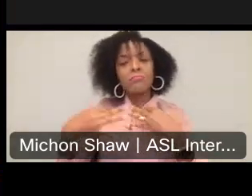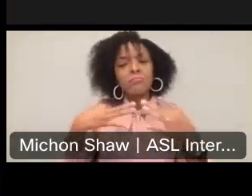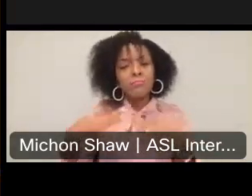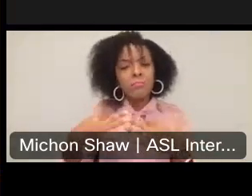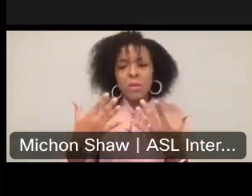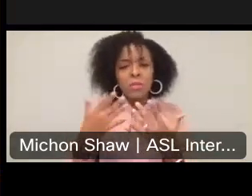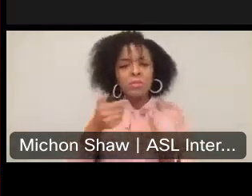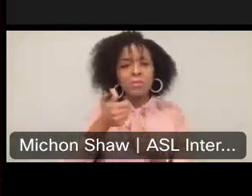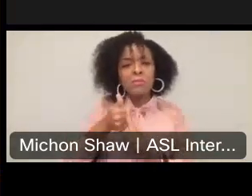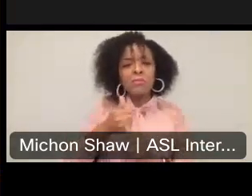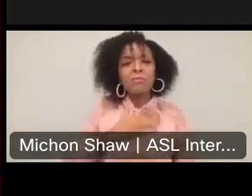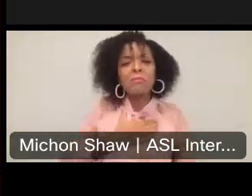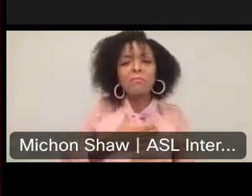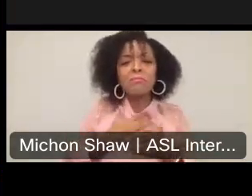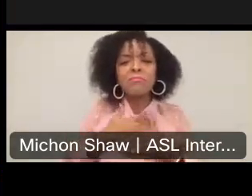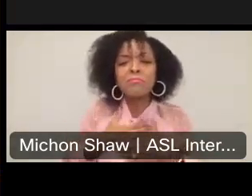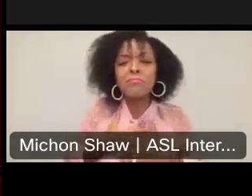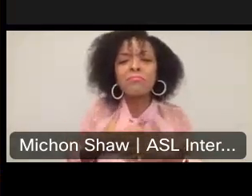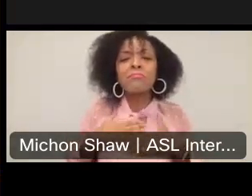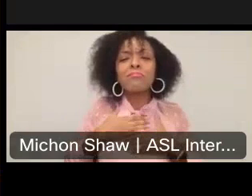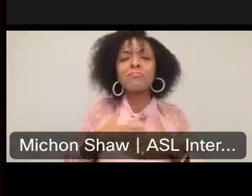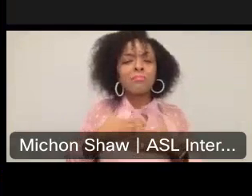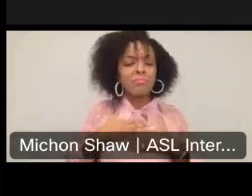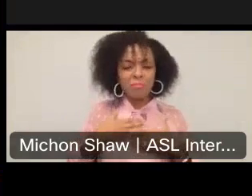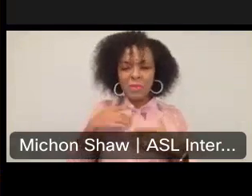why it's so rewarding for you?